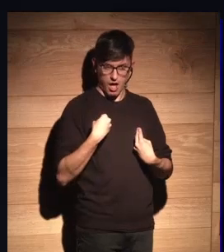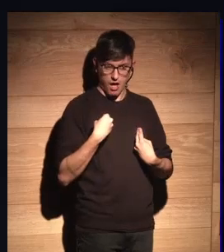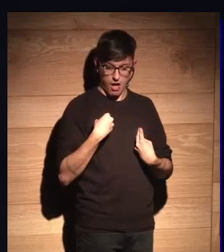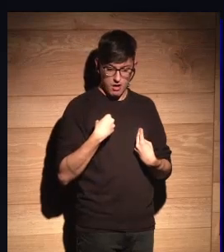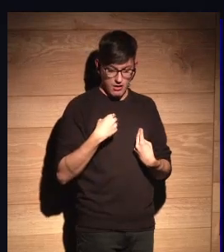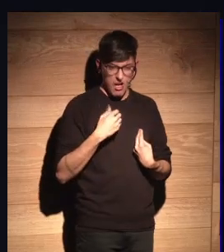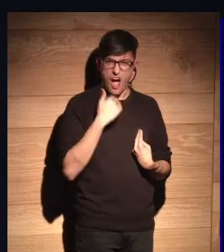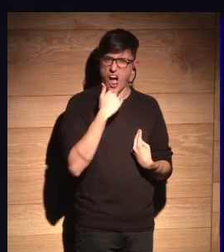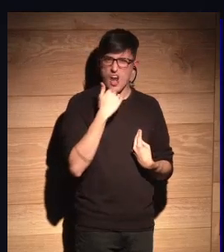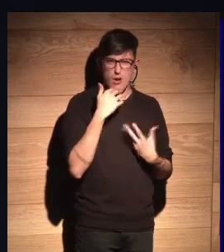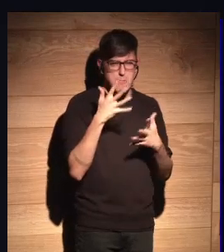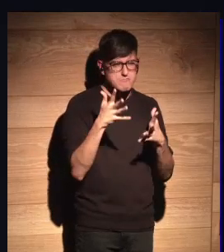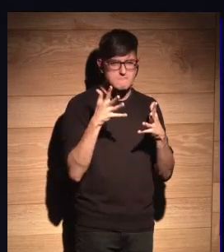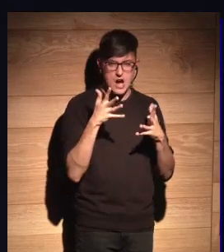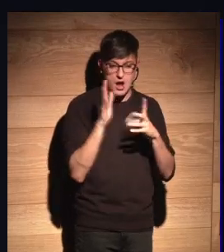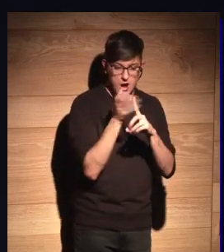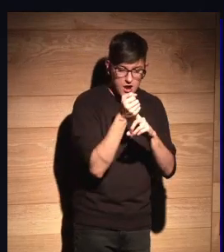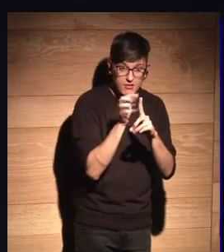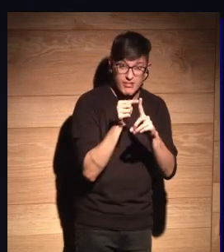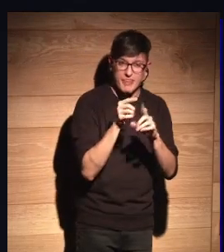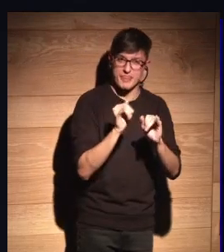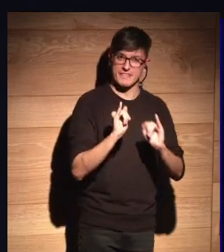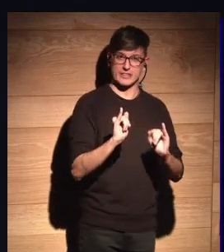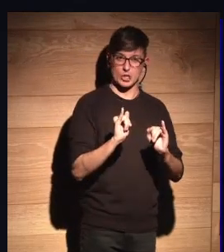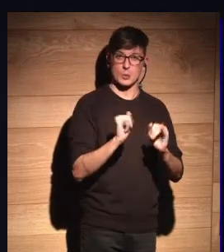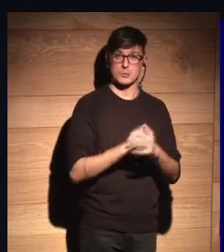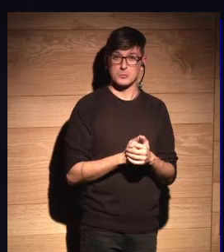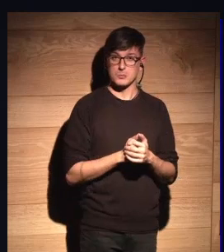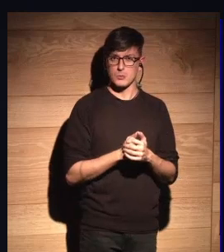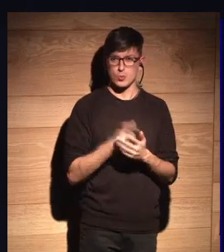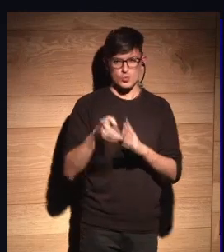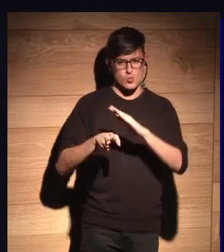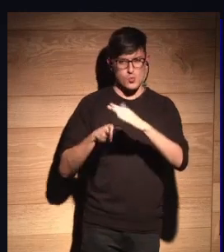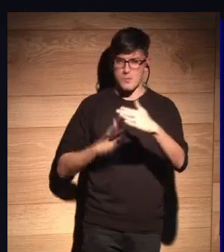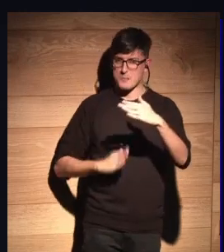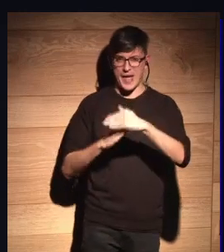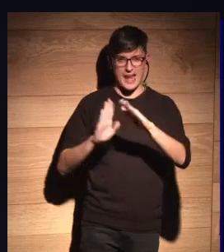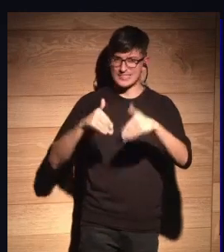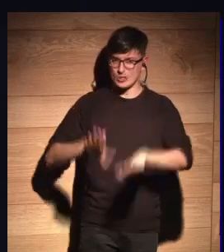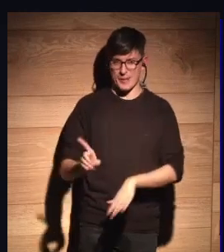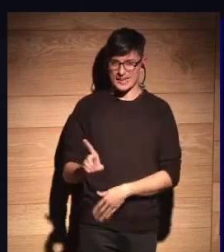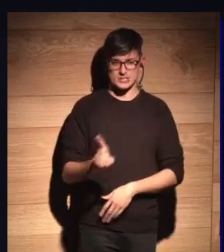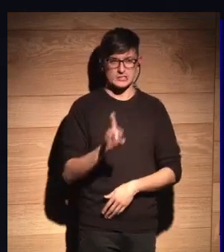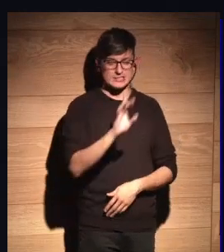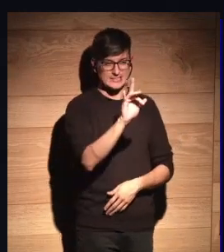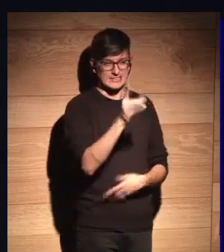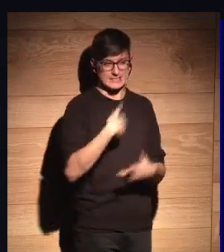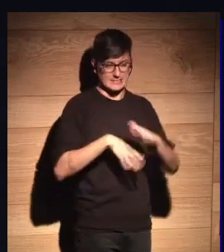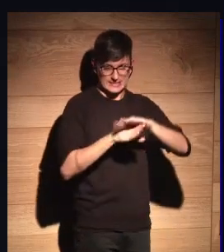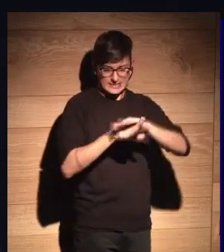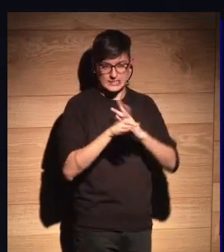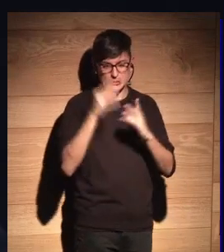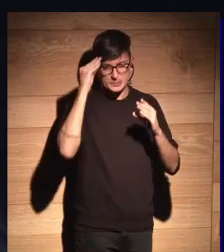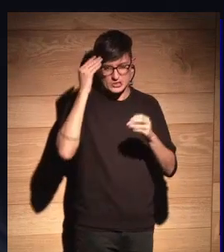it's fun. Don't leave it. You know, I mean, it's always work, and there's a lot of effort in the sense that, I